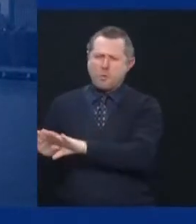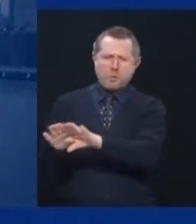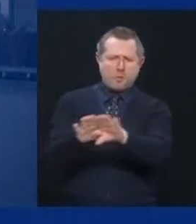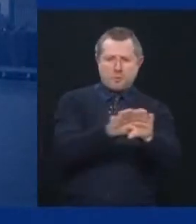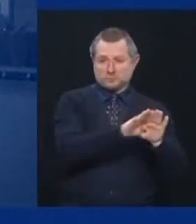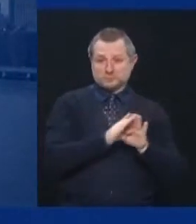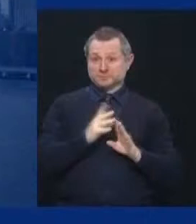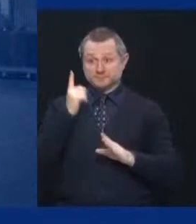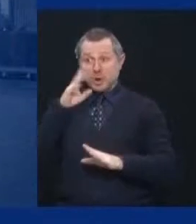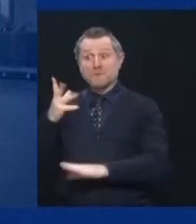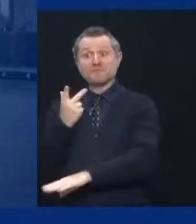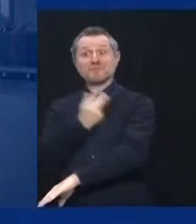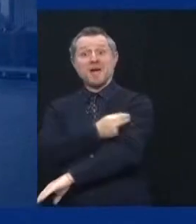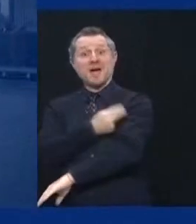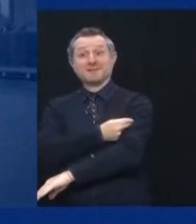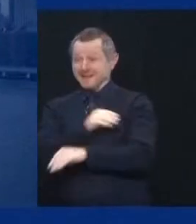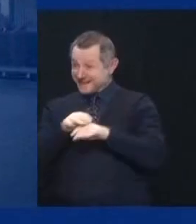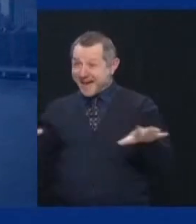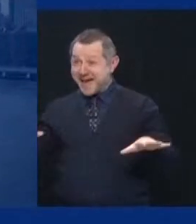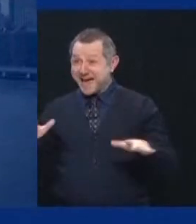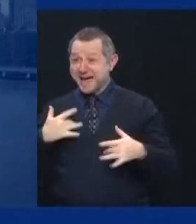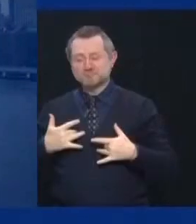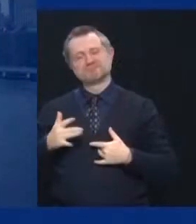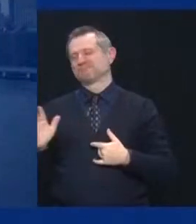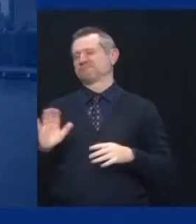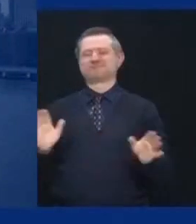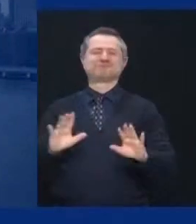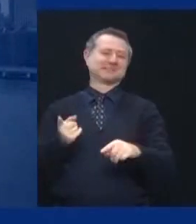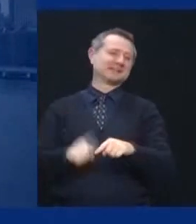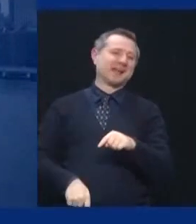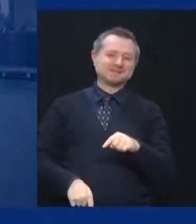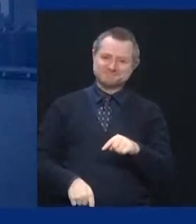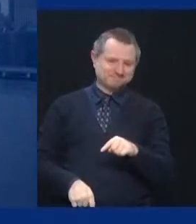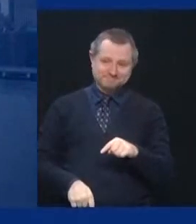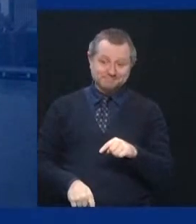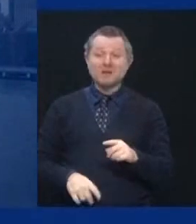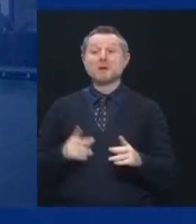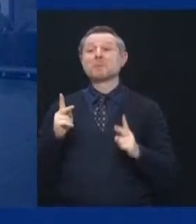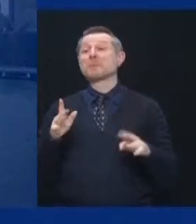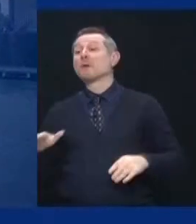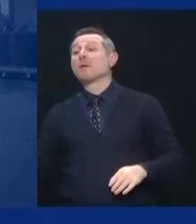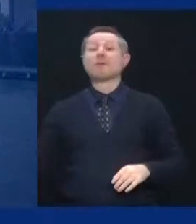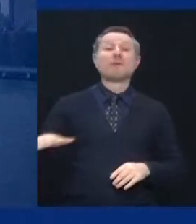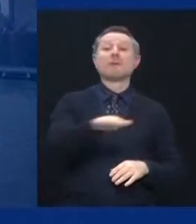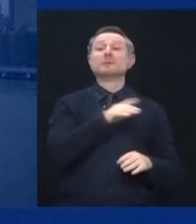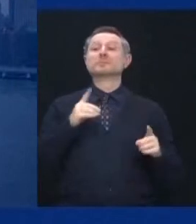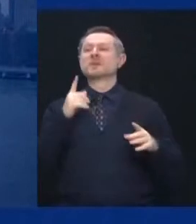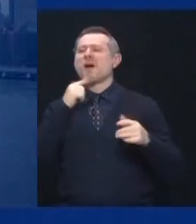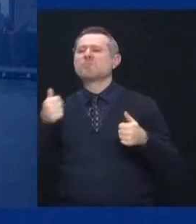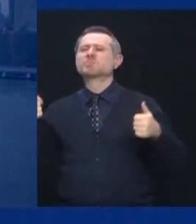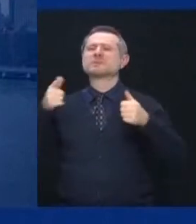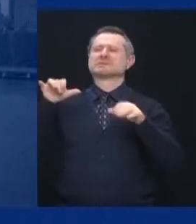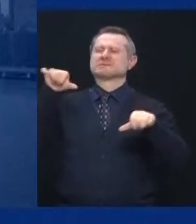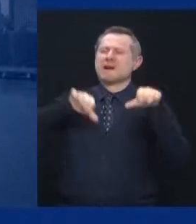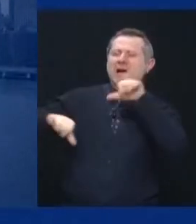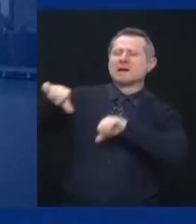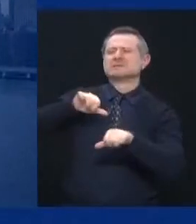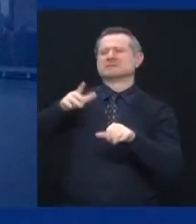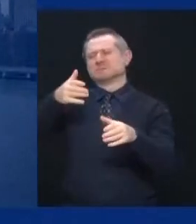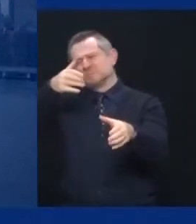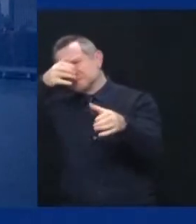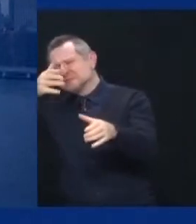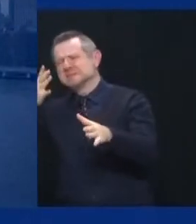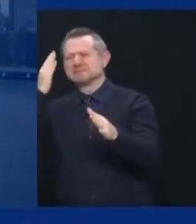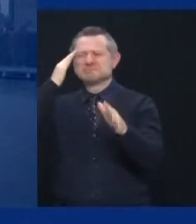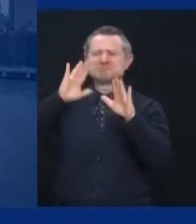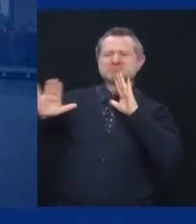hits critical mass. If you listen to what they say, they in quotes, first it was about 70%